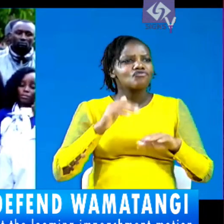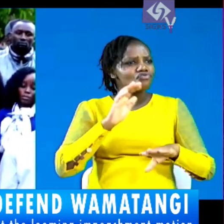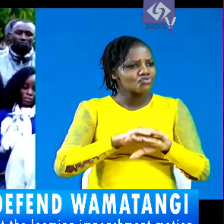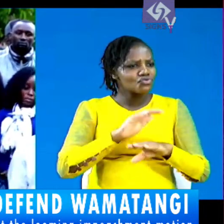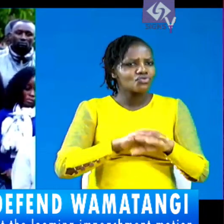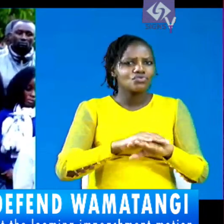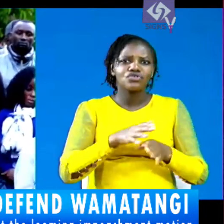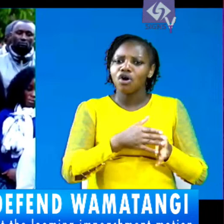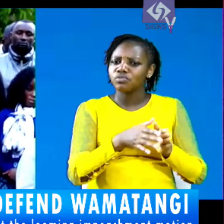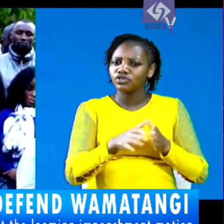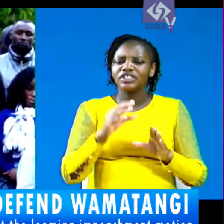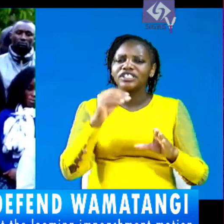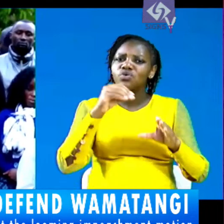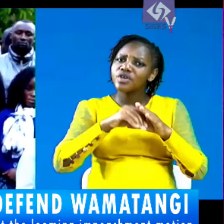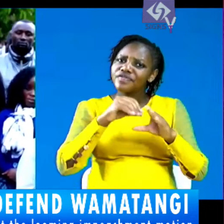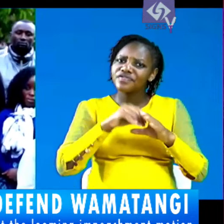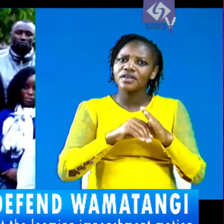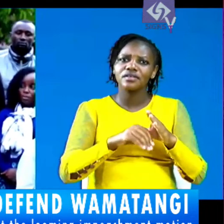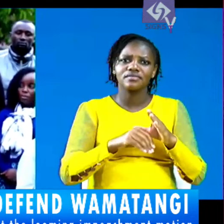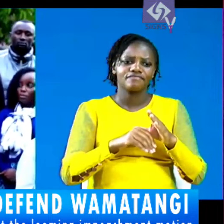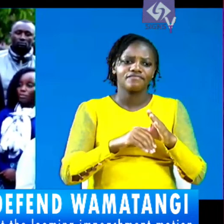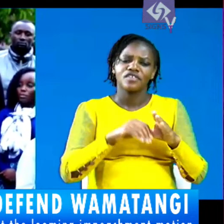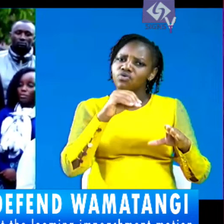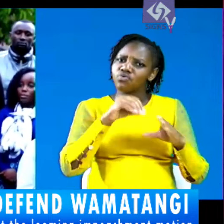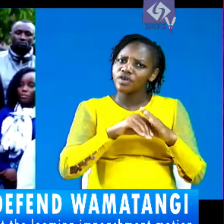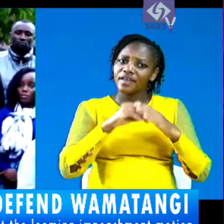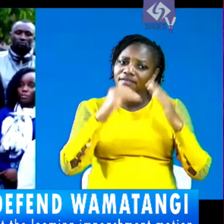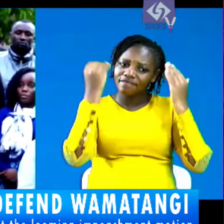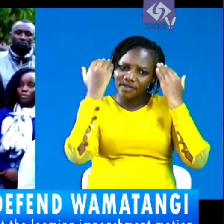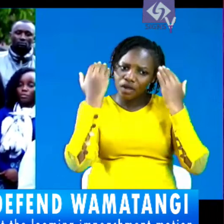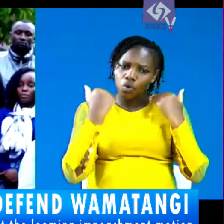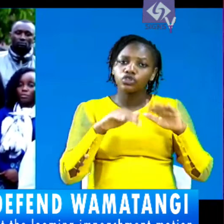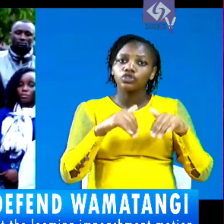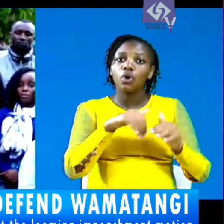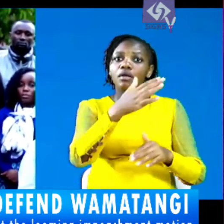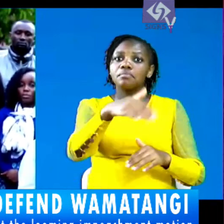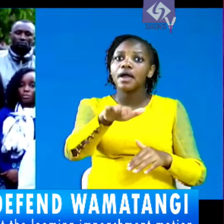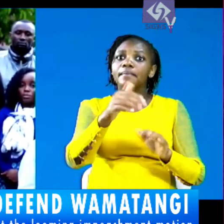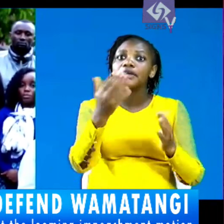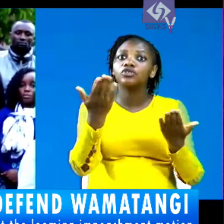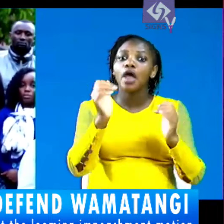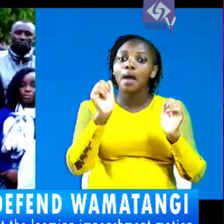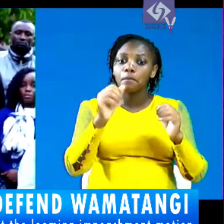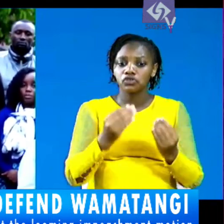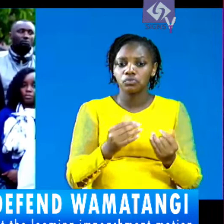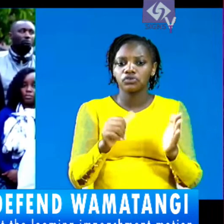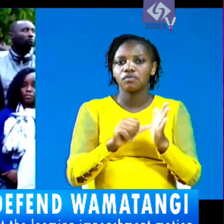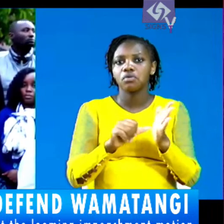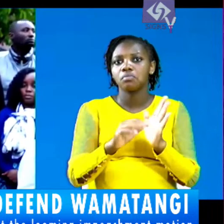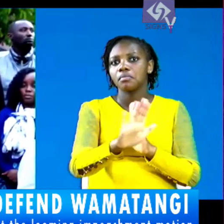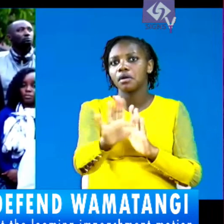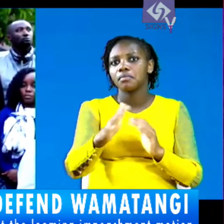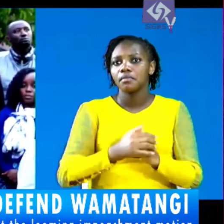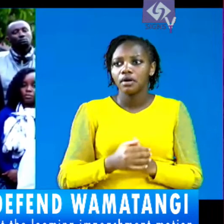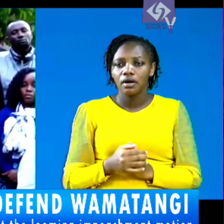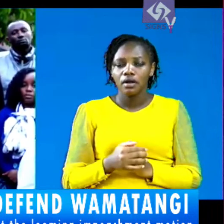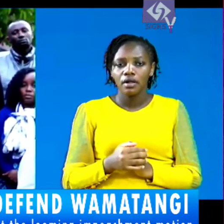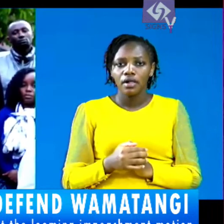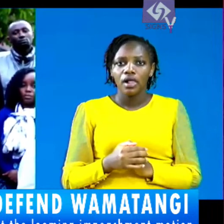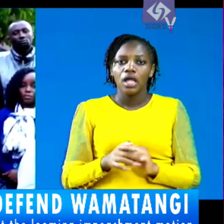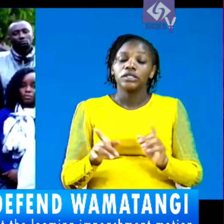platforms within the legislature where they can address their concerns.